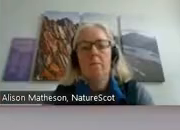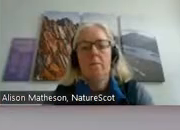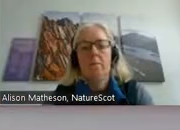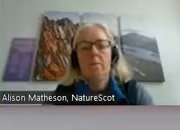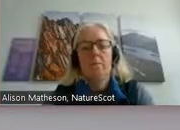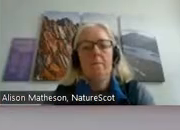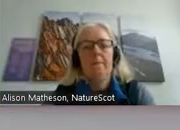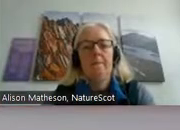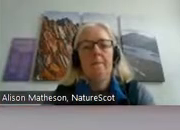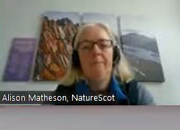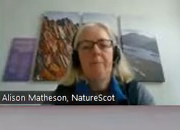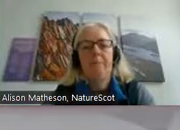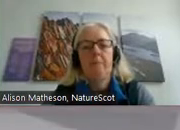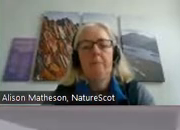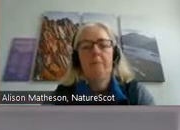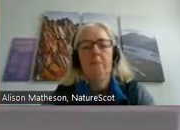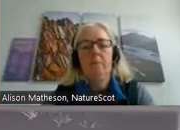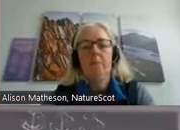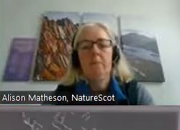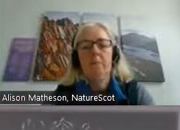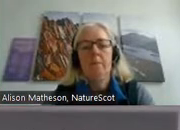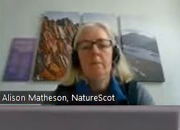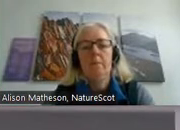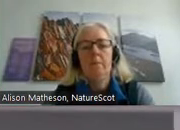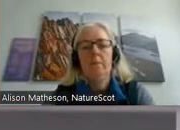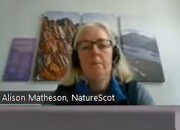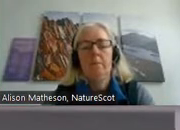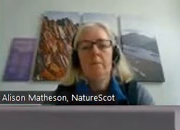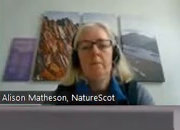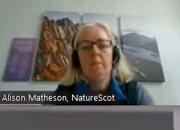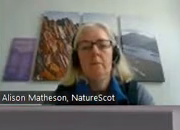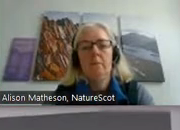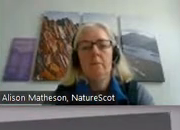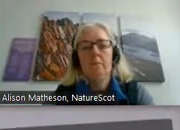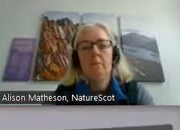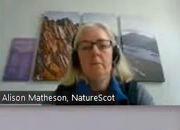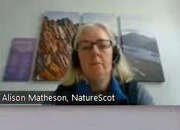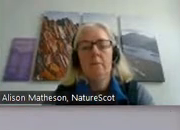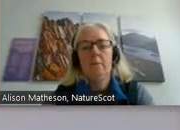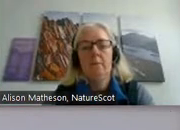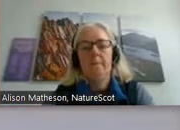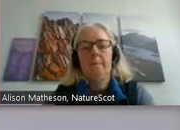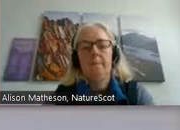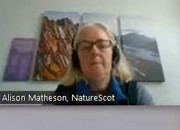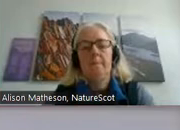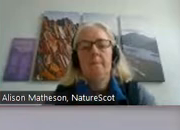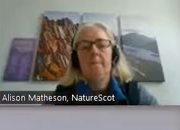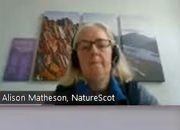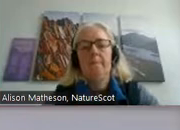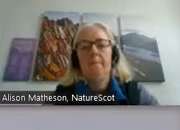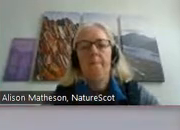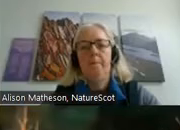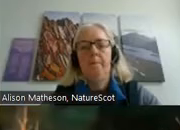Currently, biodiversity conservation is woefully underfunded, but the Kunming meeting has an ambition to raise the funds necessary to overcome financial